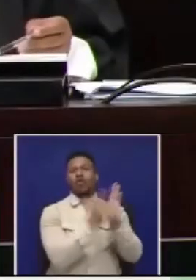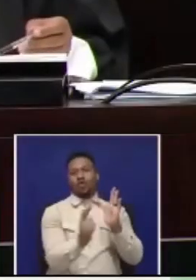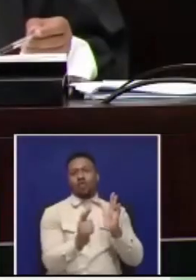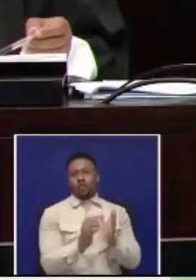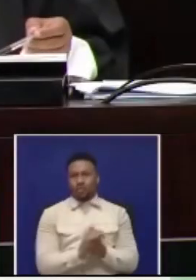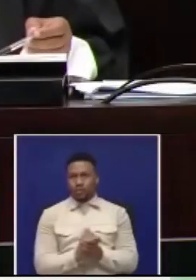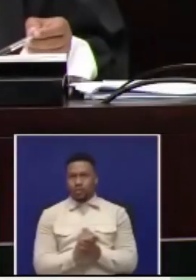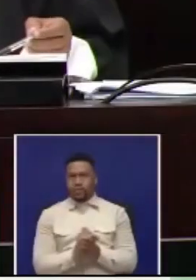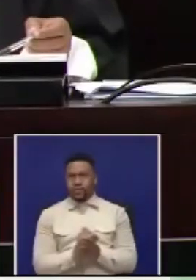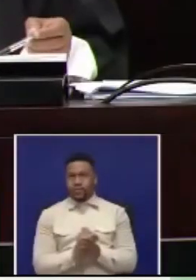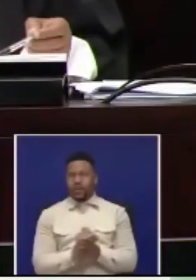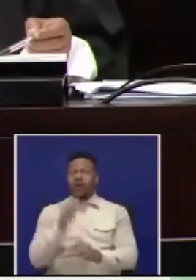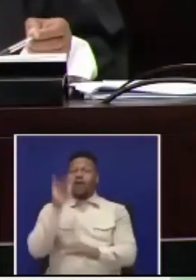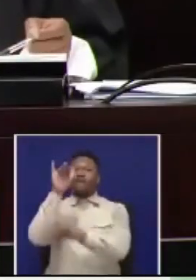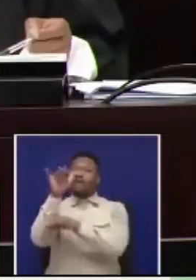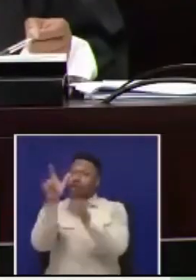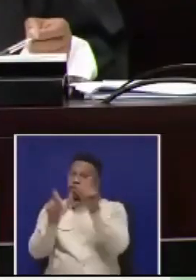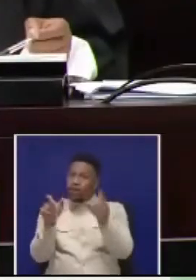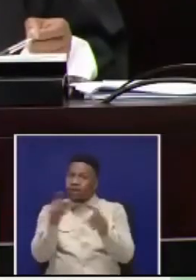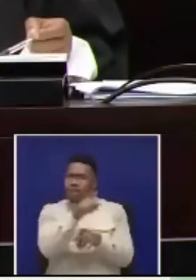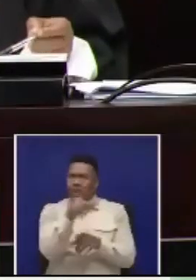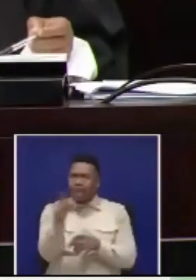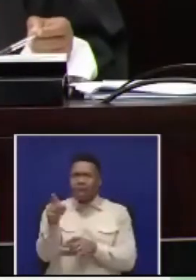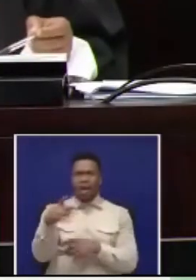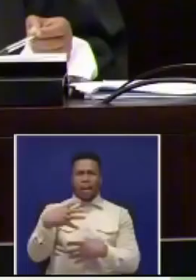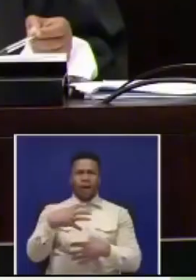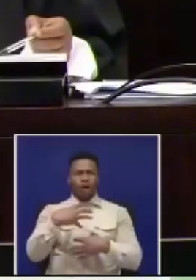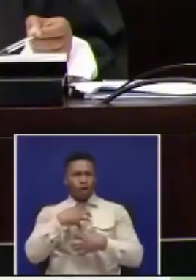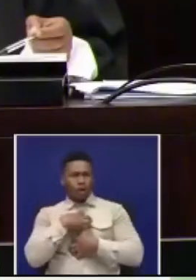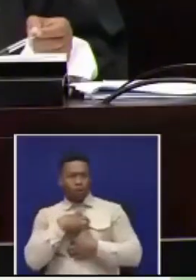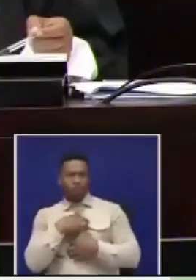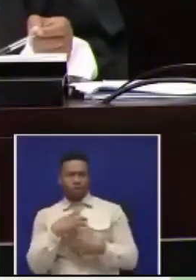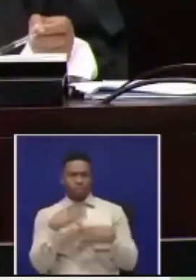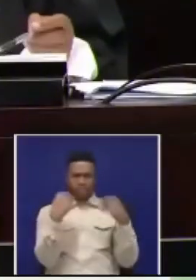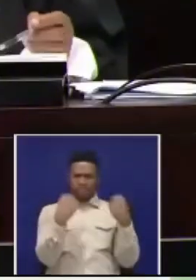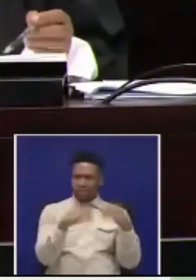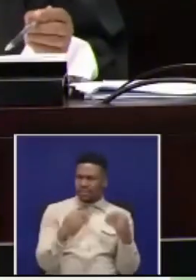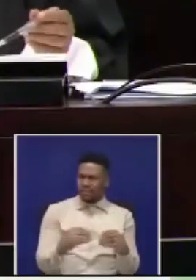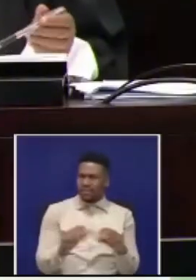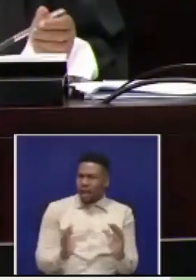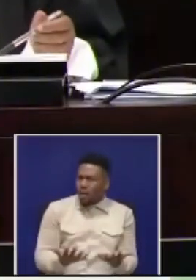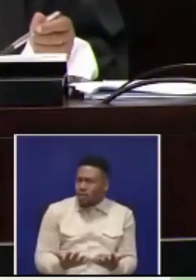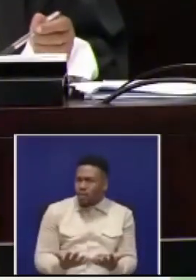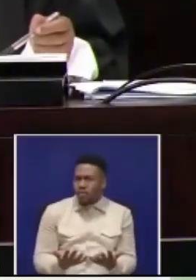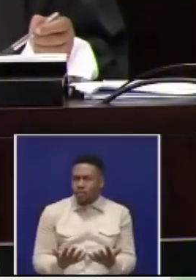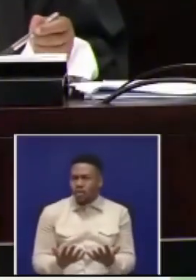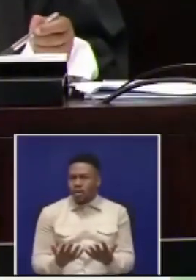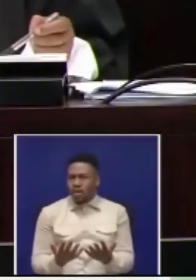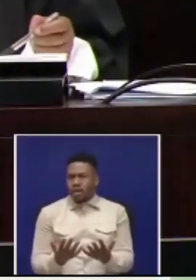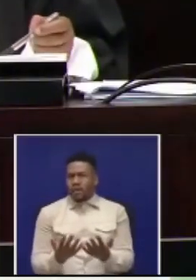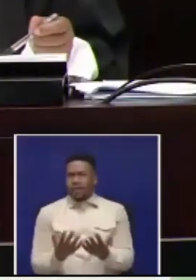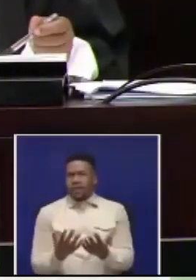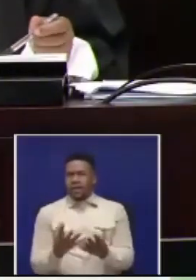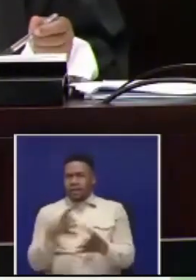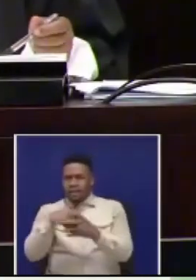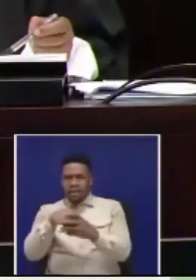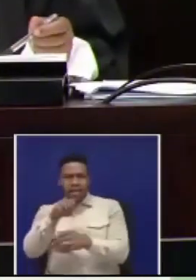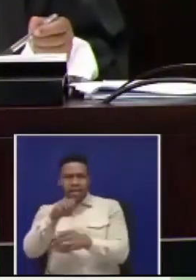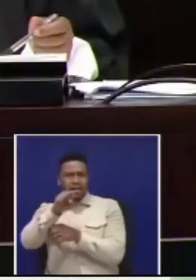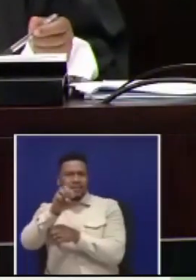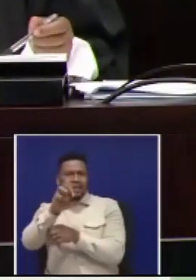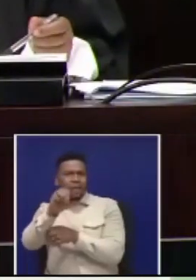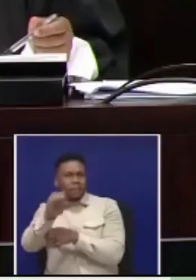foreign nationals can own and participate in certain types of businesses within the small and medium enterprise